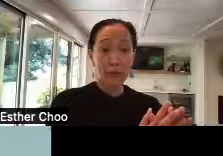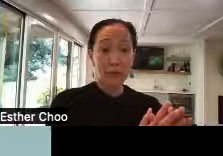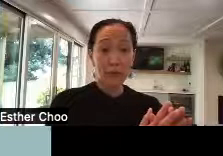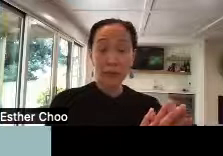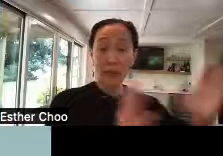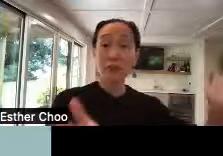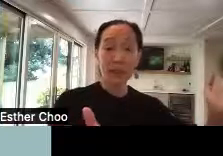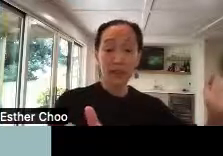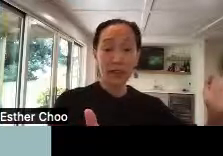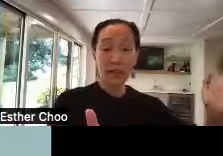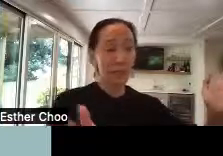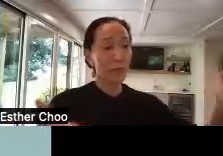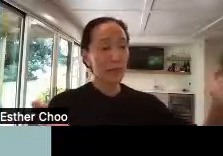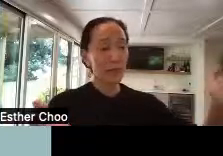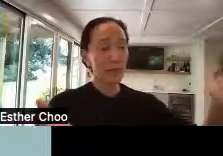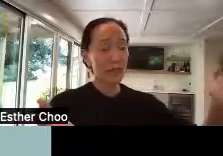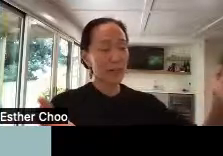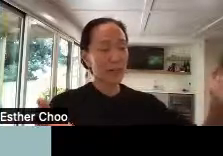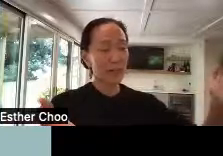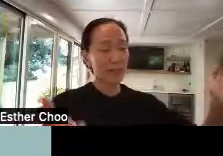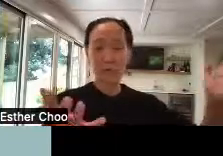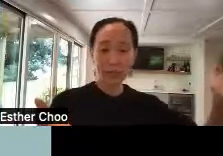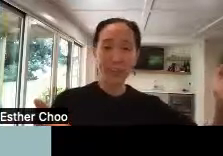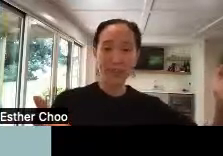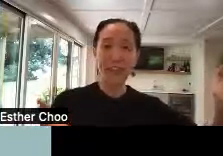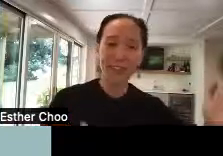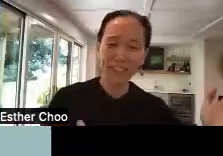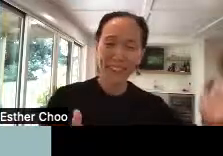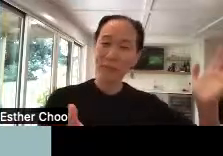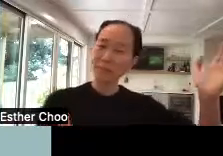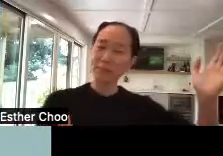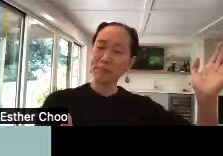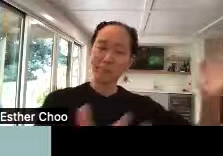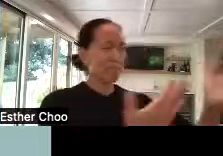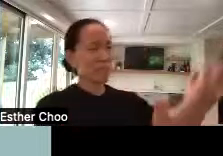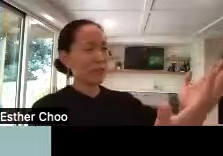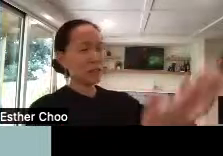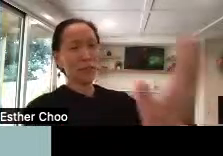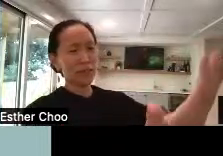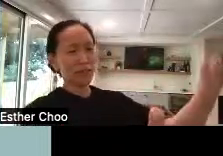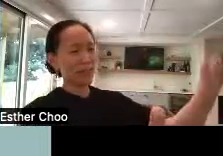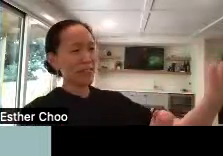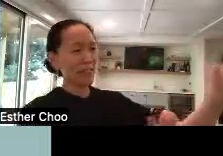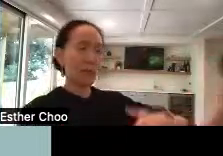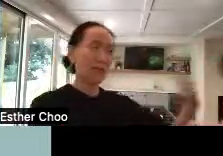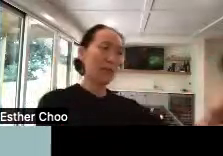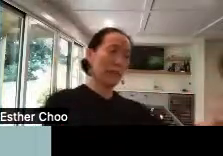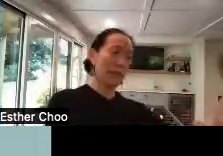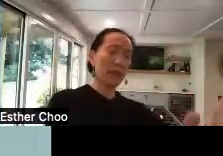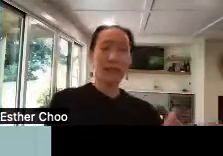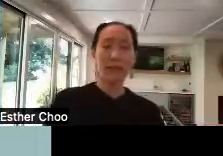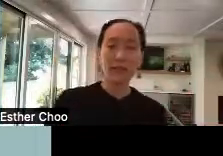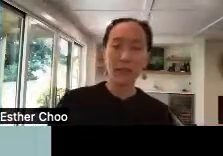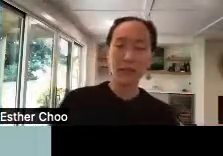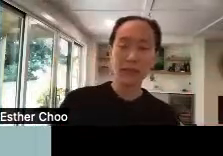about the leadership of that hospital, and they're kind of like puzzled, because they're looking at the DEI statement over here, and I'm